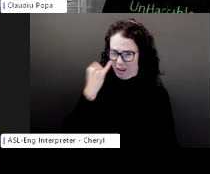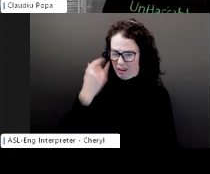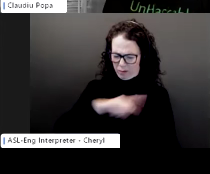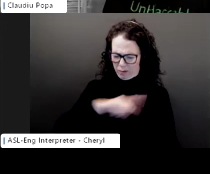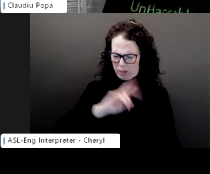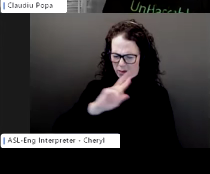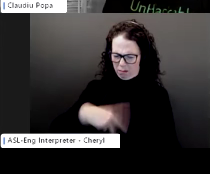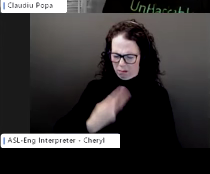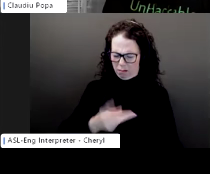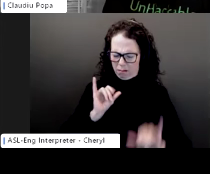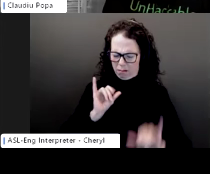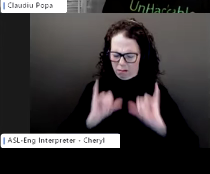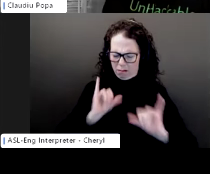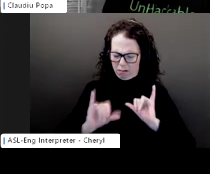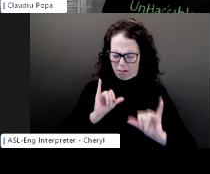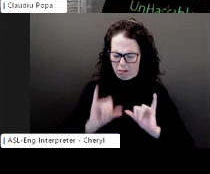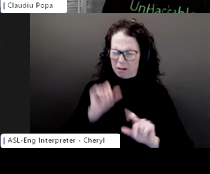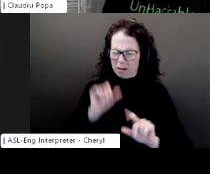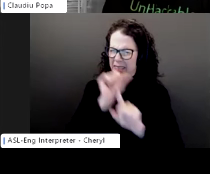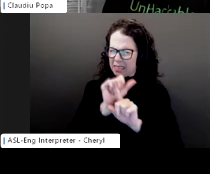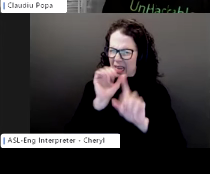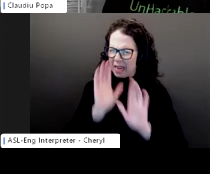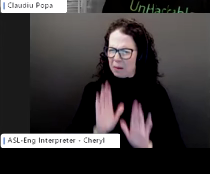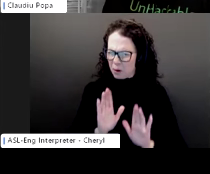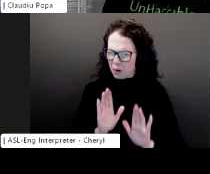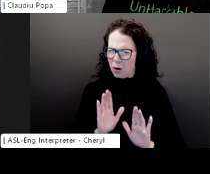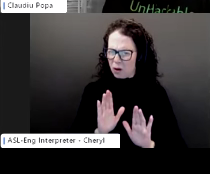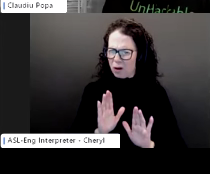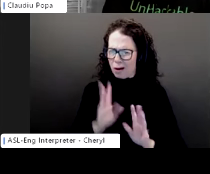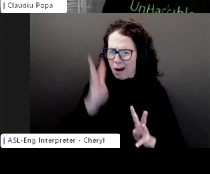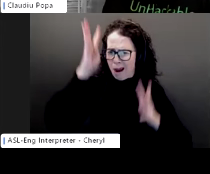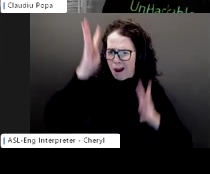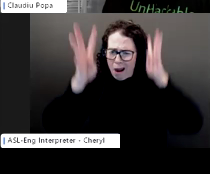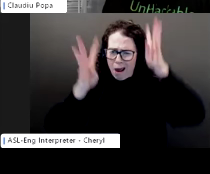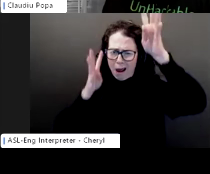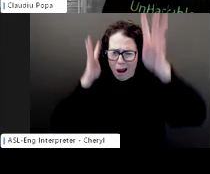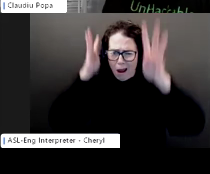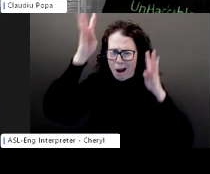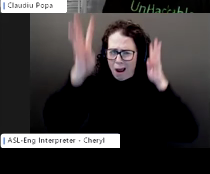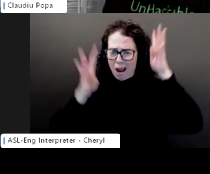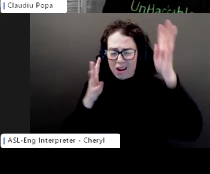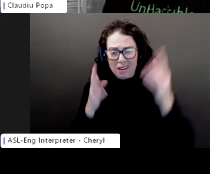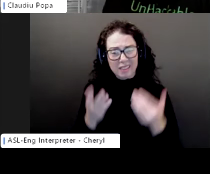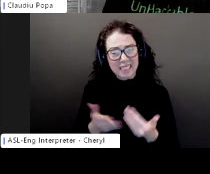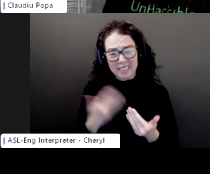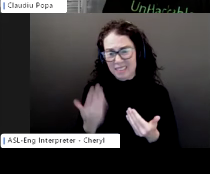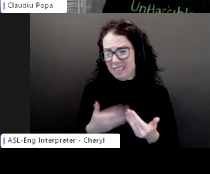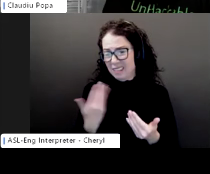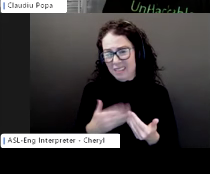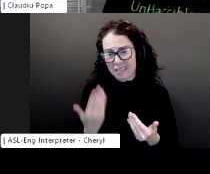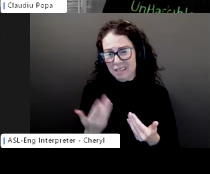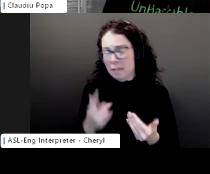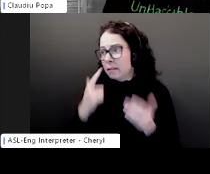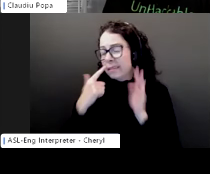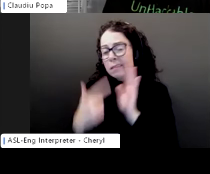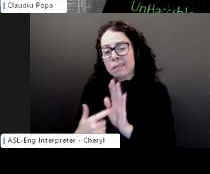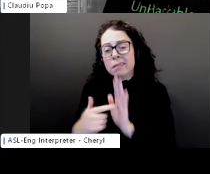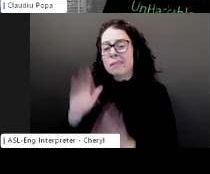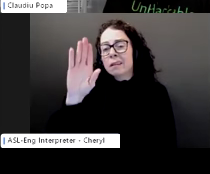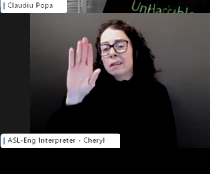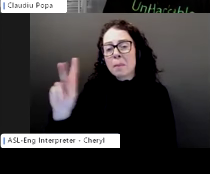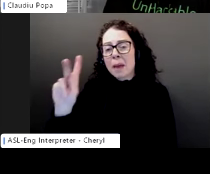very easy for anyone to find an email that one of the banks sends out.